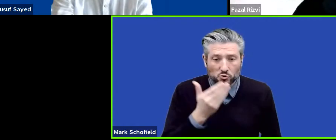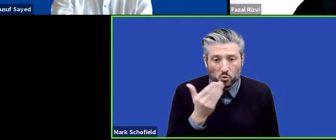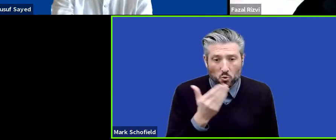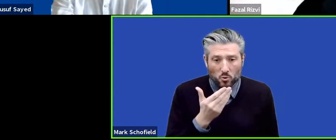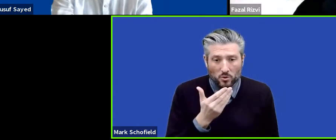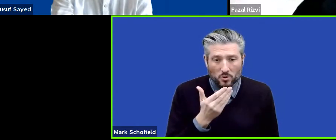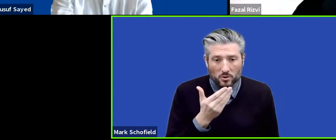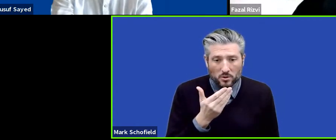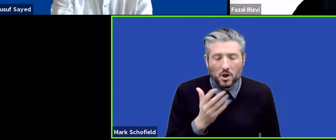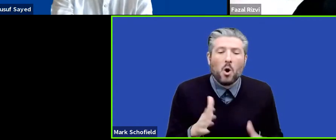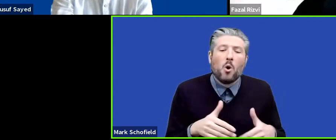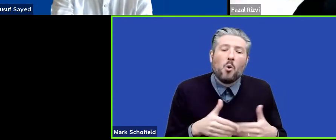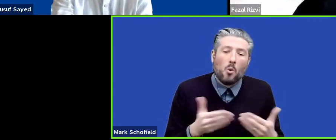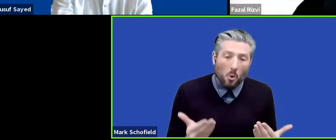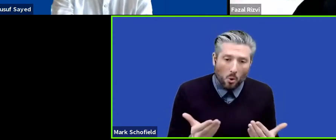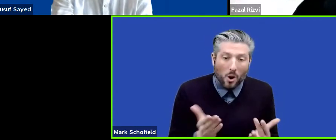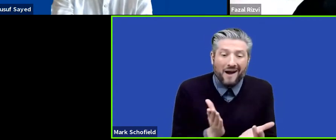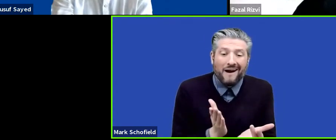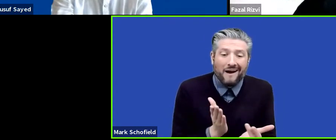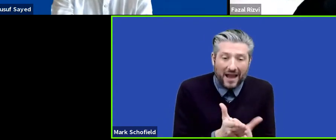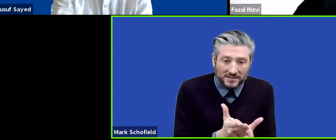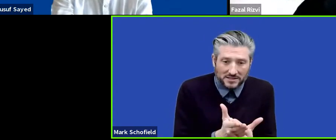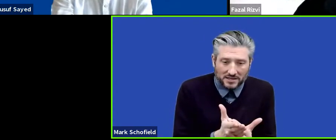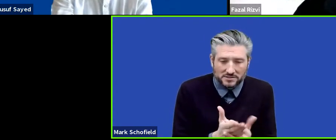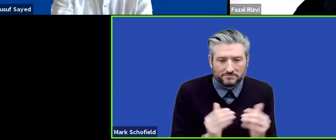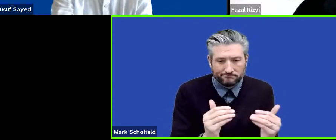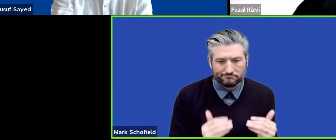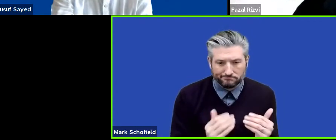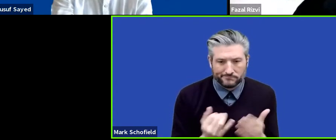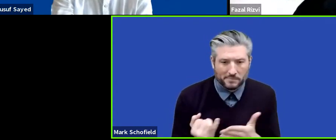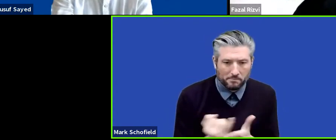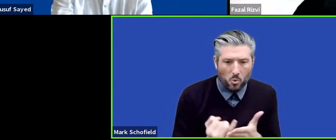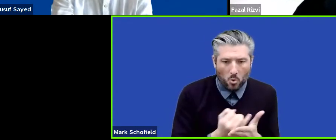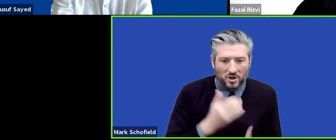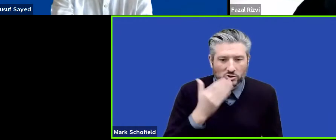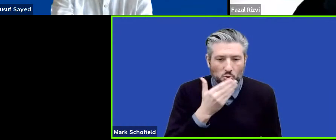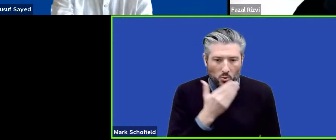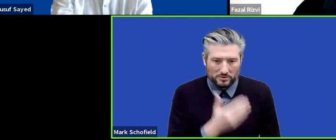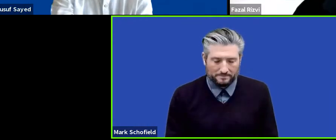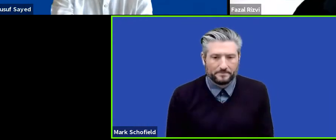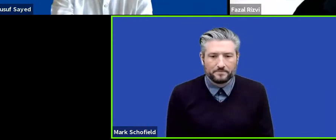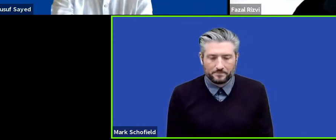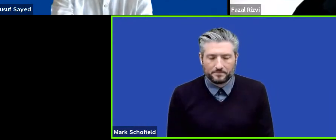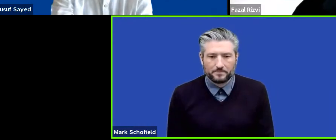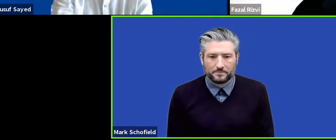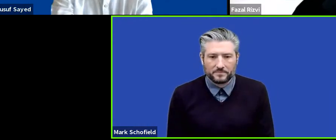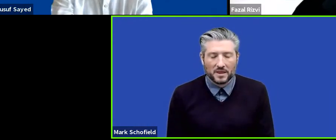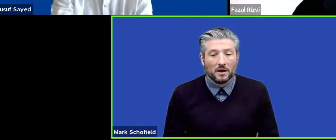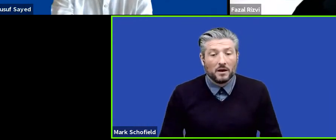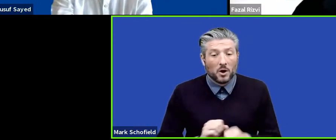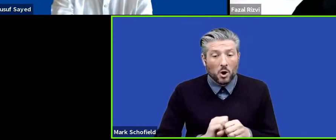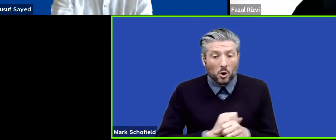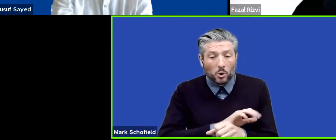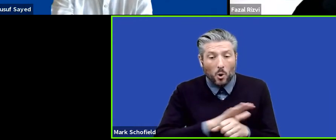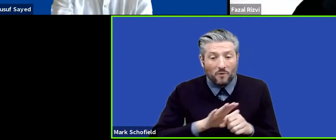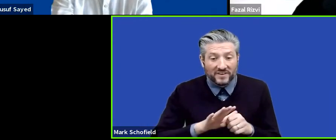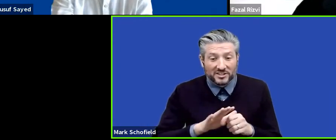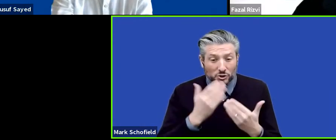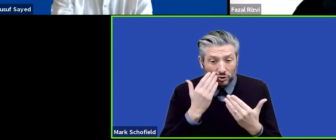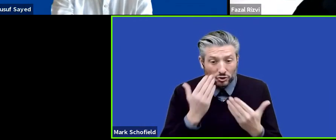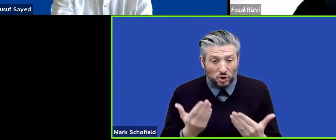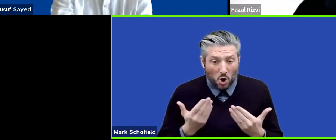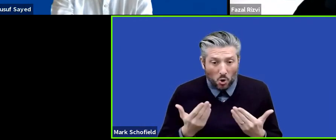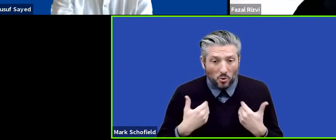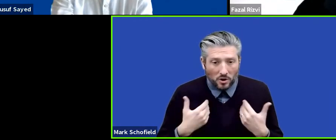poor schooling. And of course, this revealed as to the extent to which the plans that